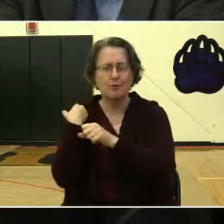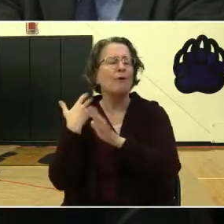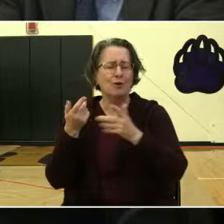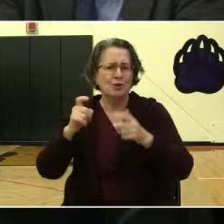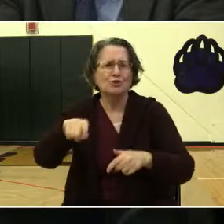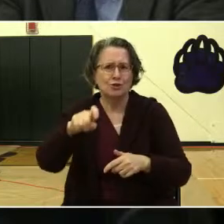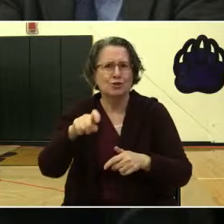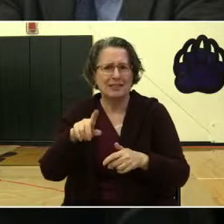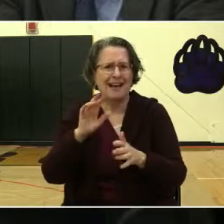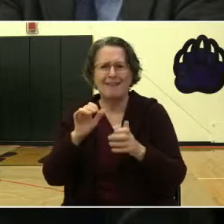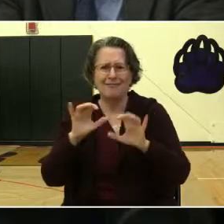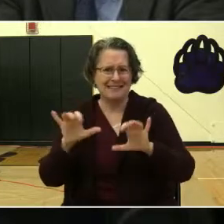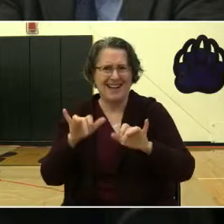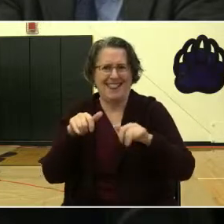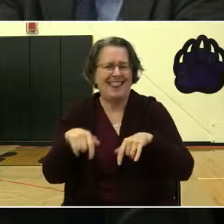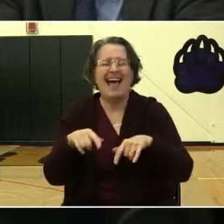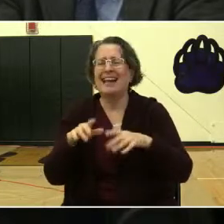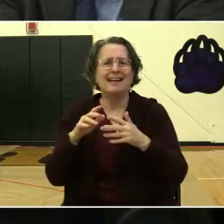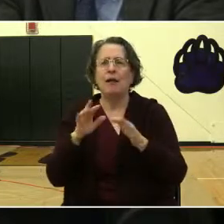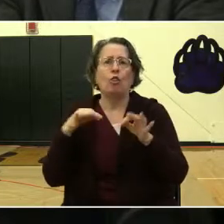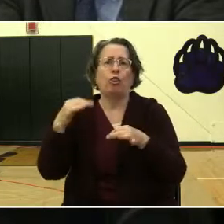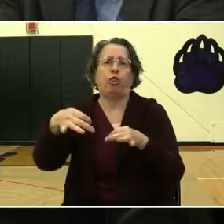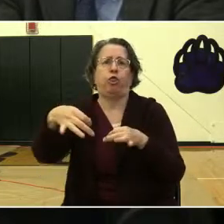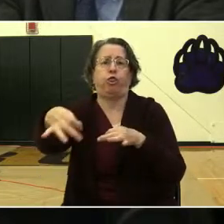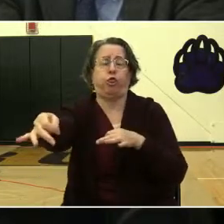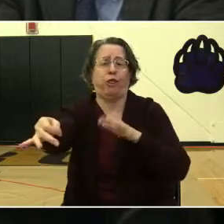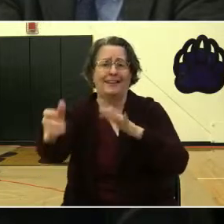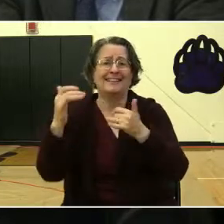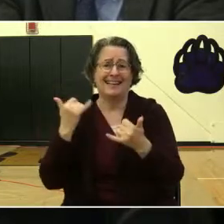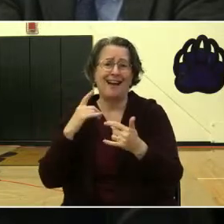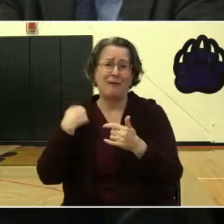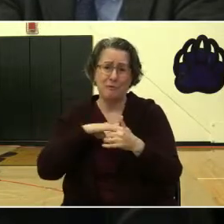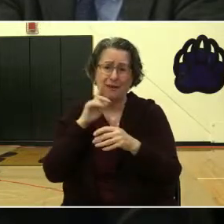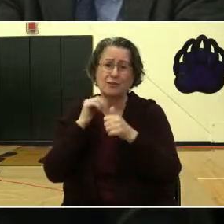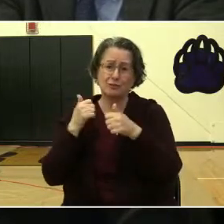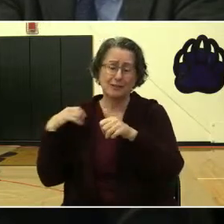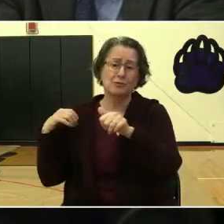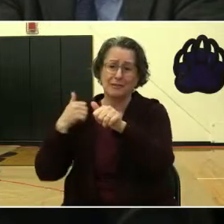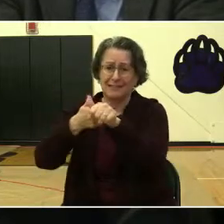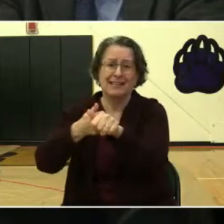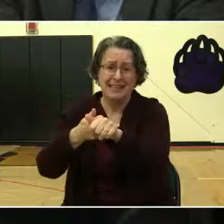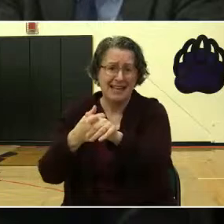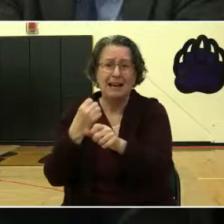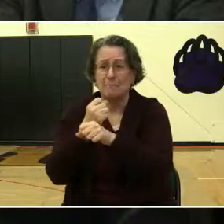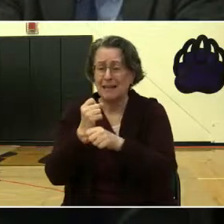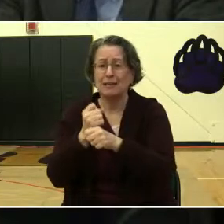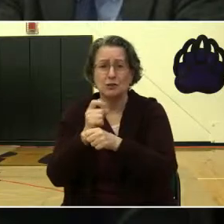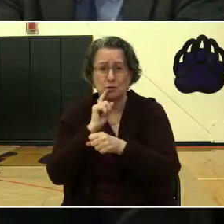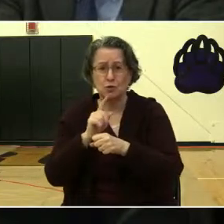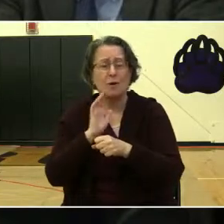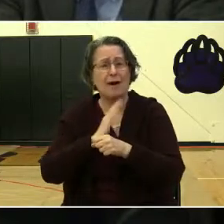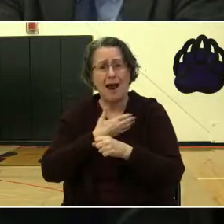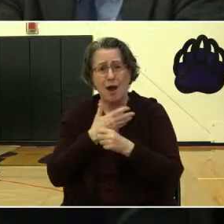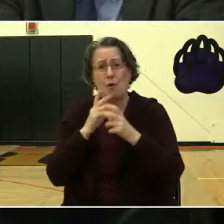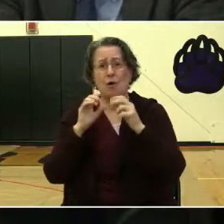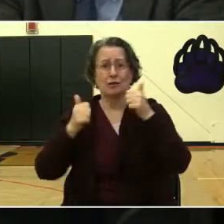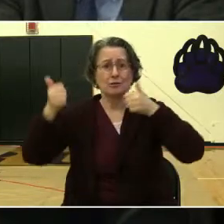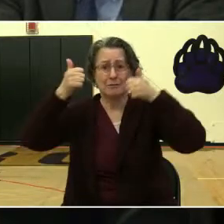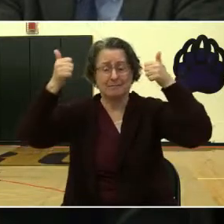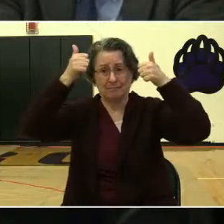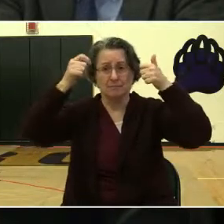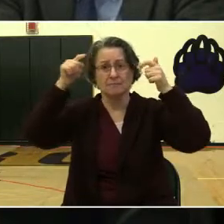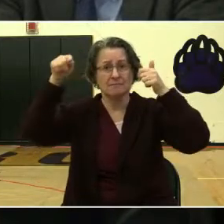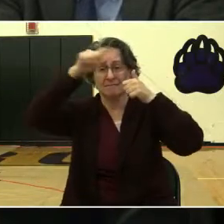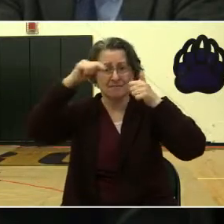and we are now catching up and making sure that we have competitive salaries for our department heads so that they don't leave